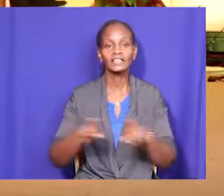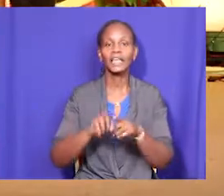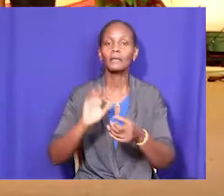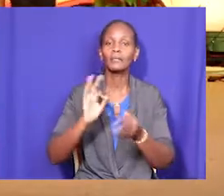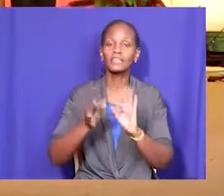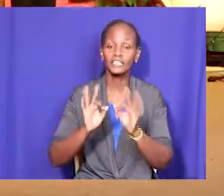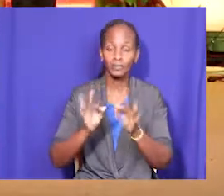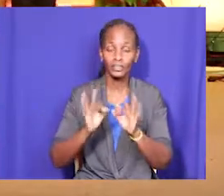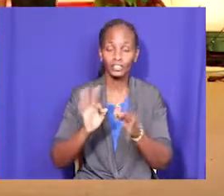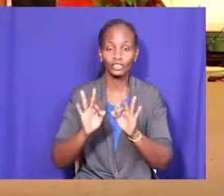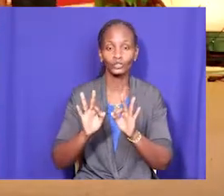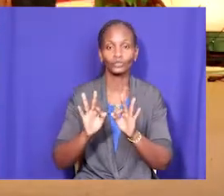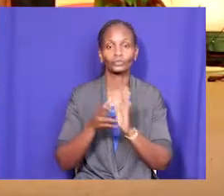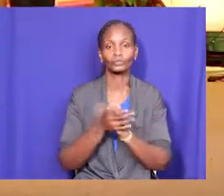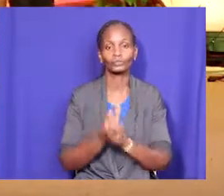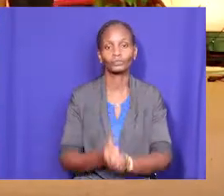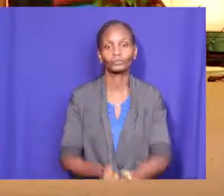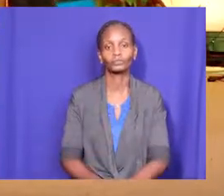interpretation.